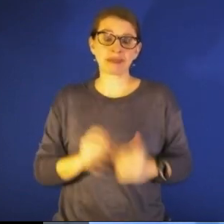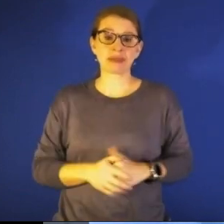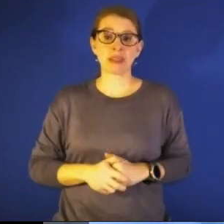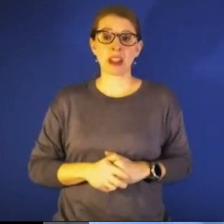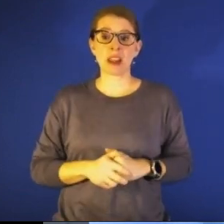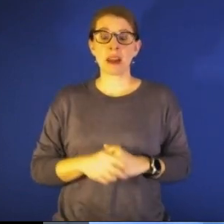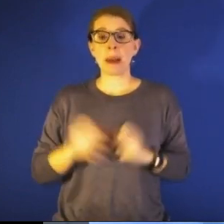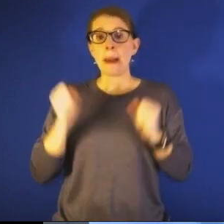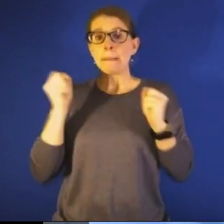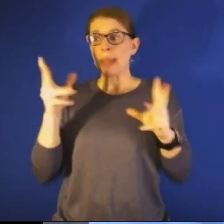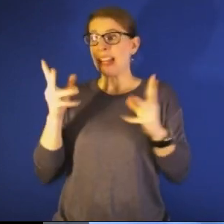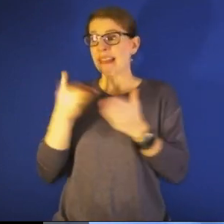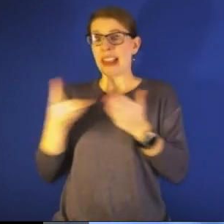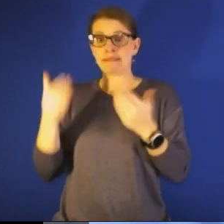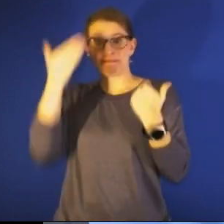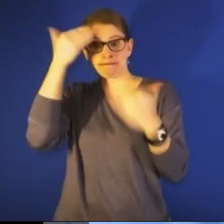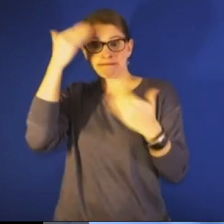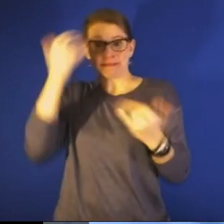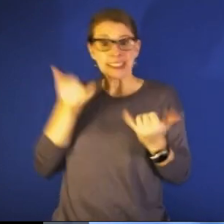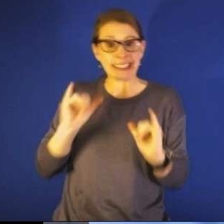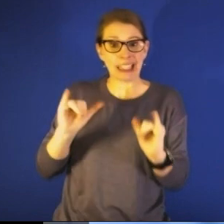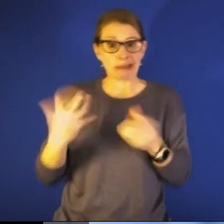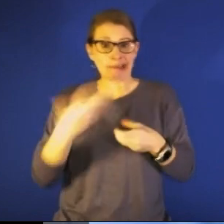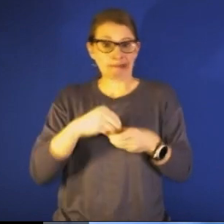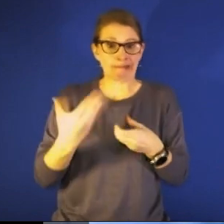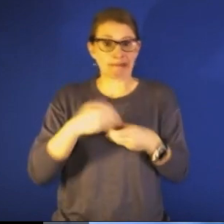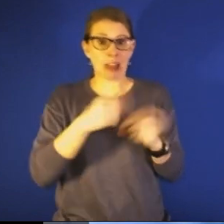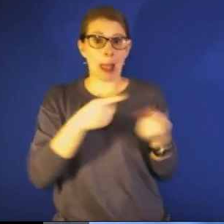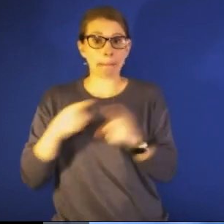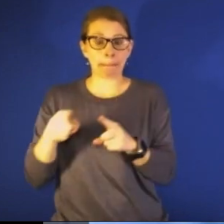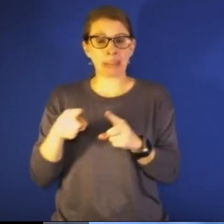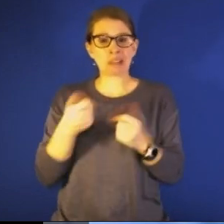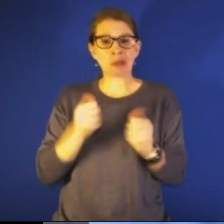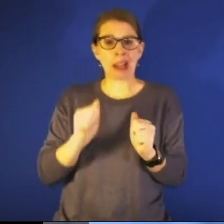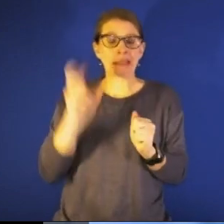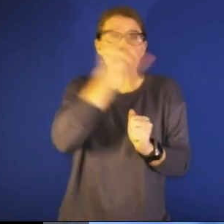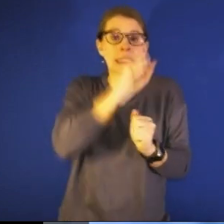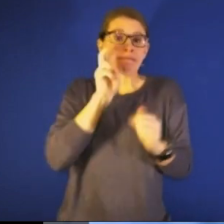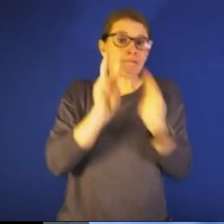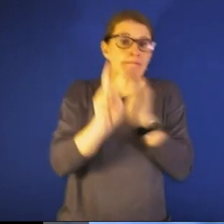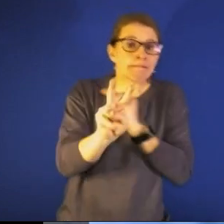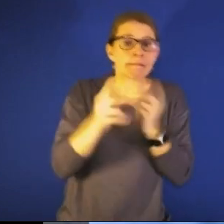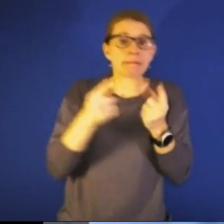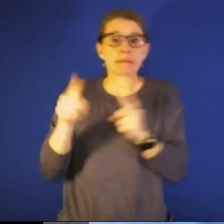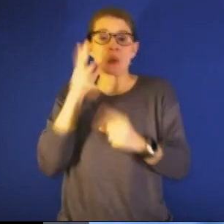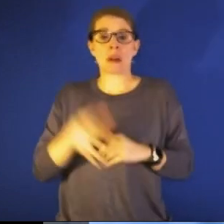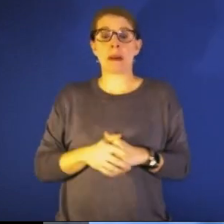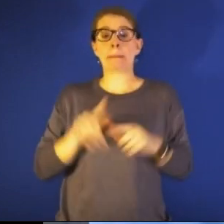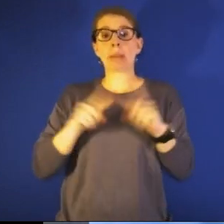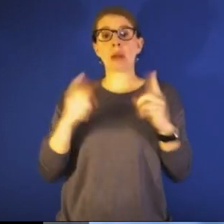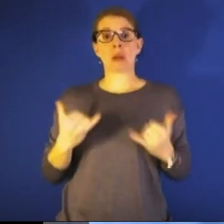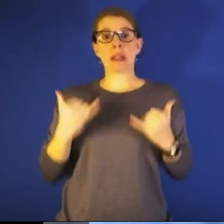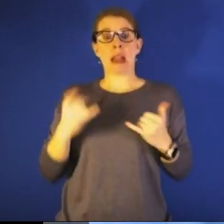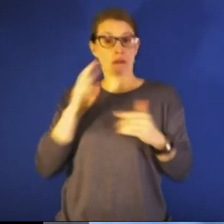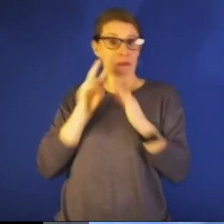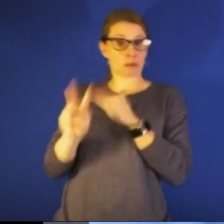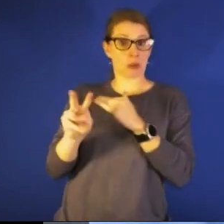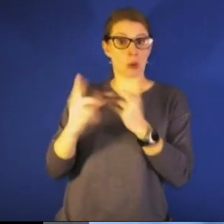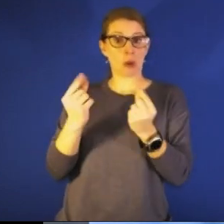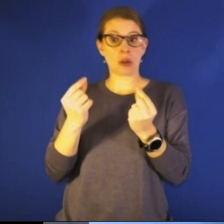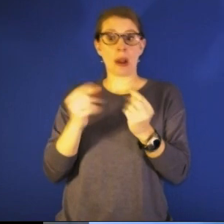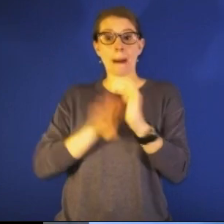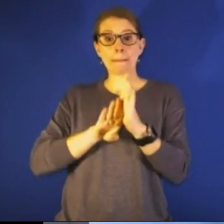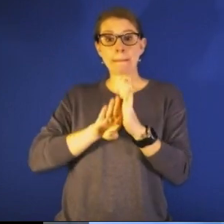of unknowns still that factor into what's happening. But the most current forecast model includes a peak